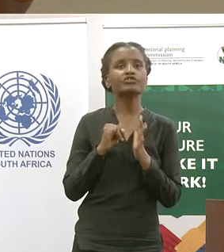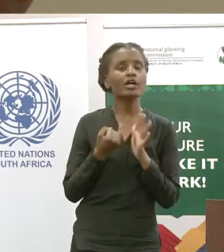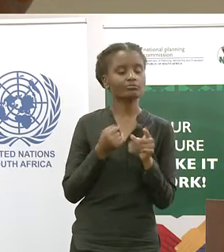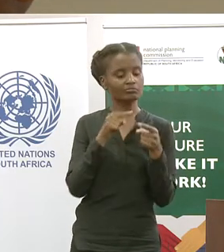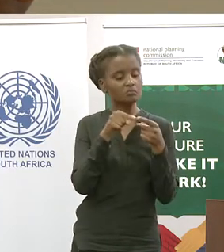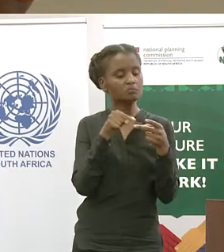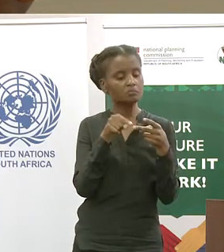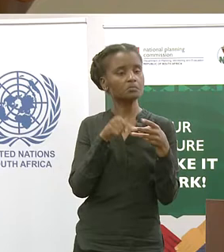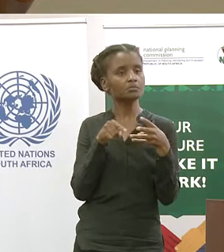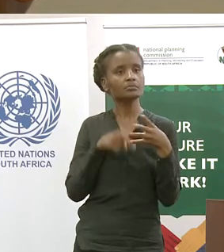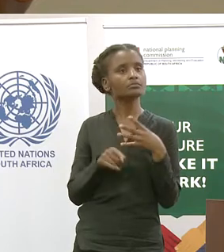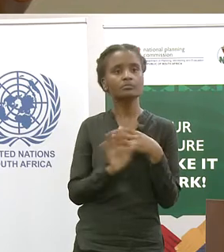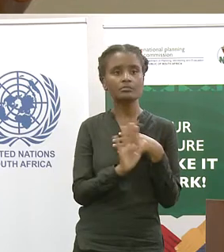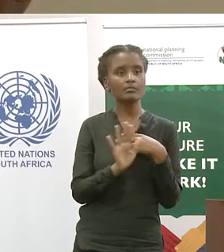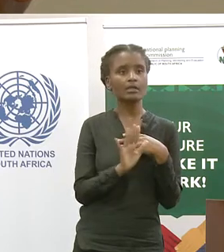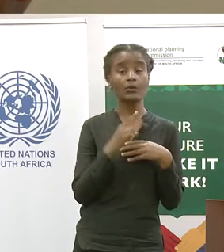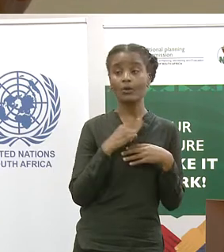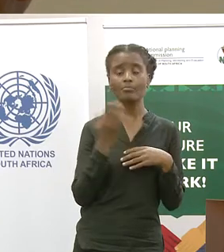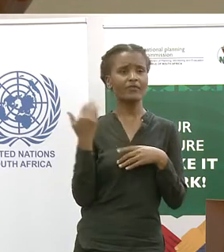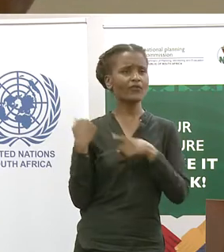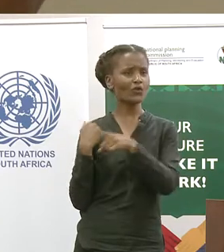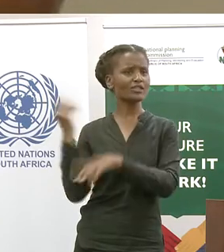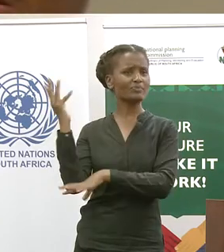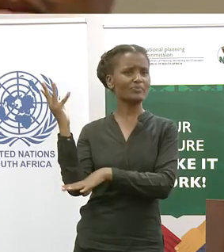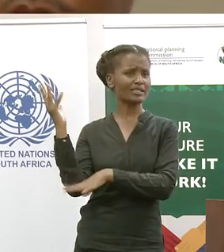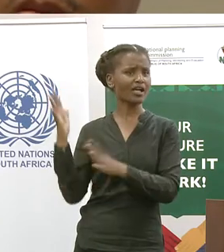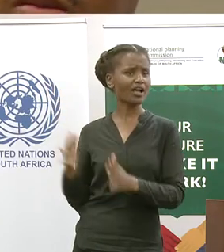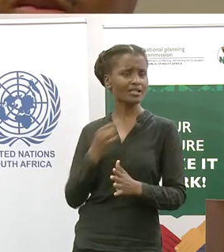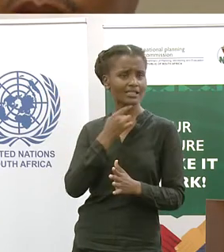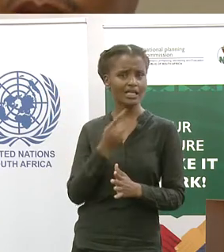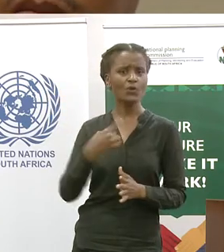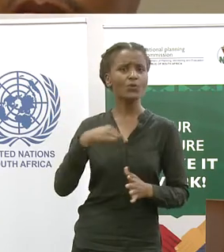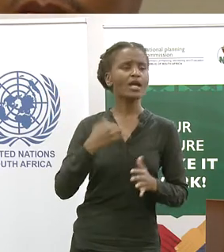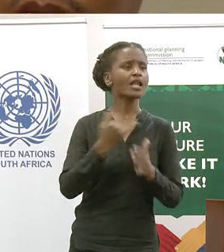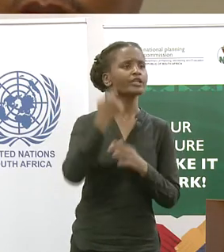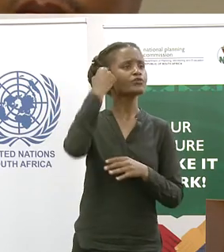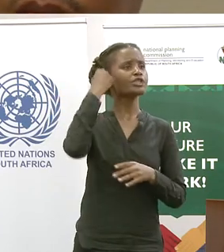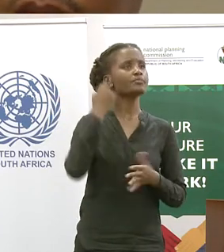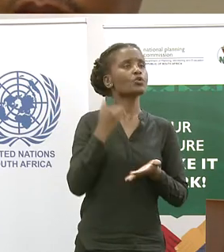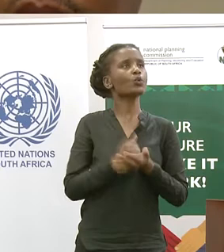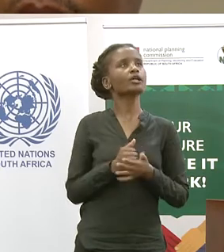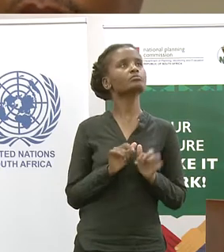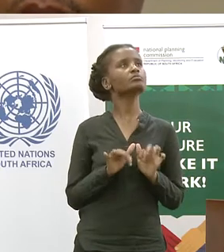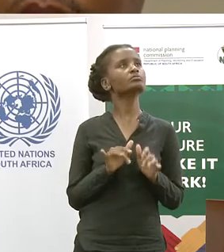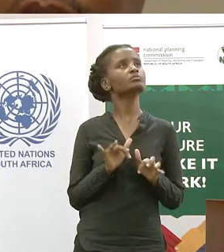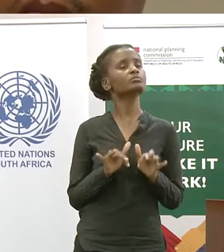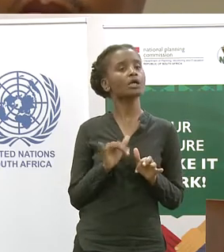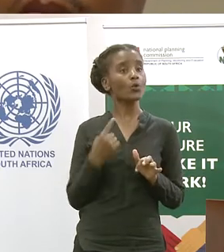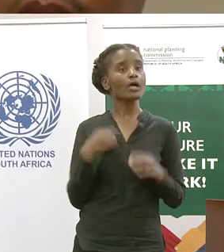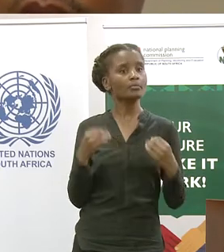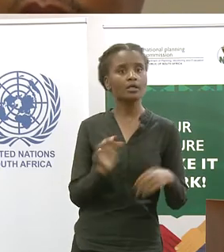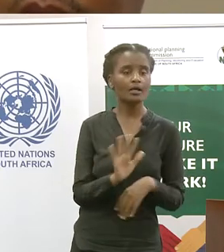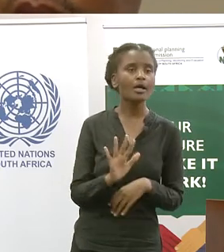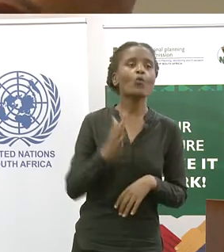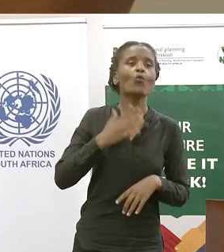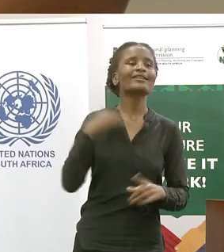because quotas are going to do what one of the speakers said, make us receptionists and keep us there and make us busy. We want